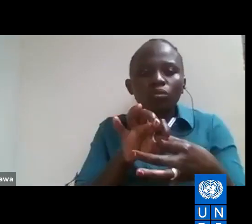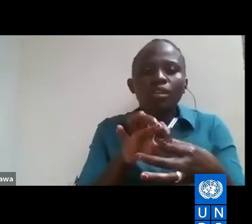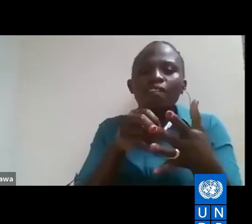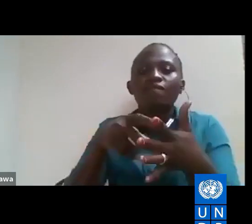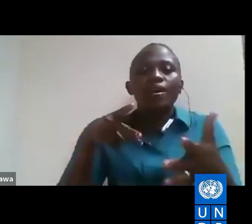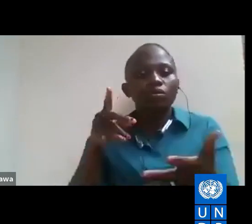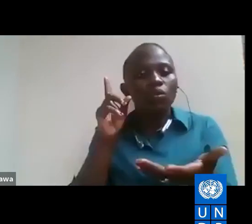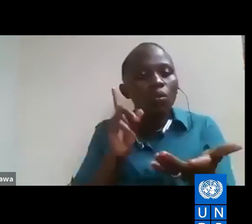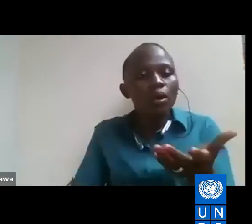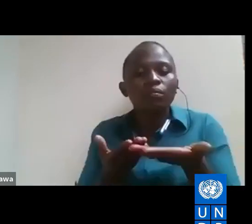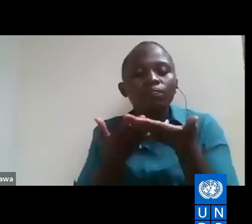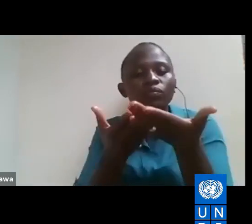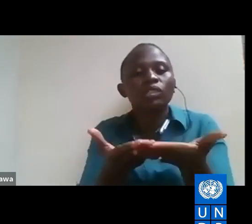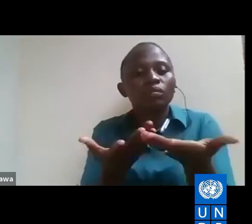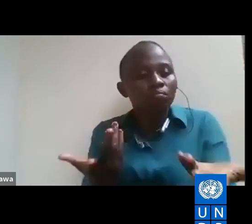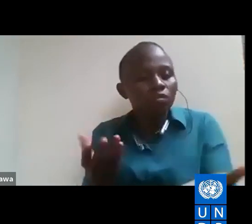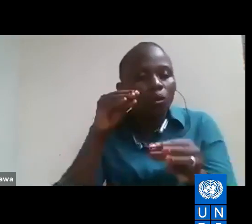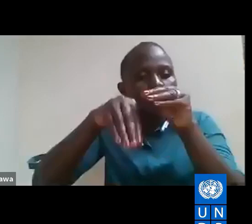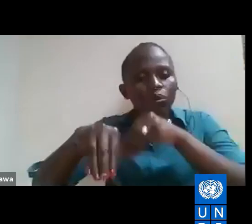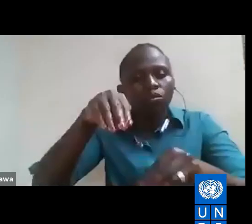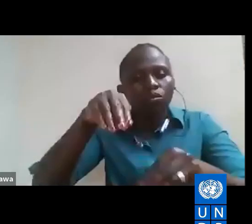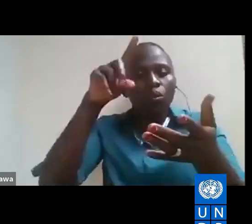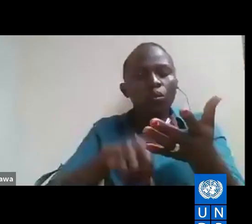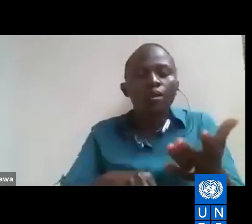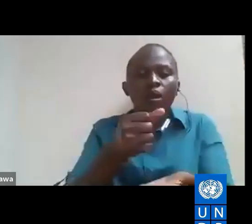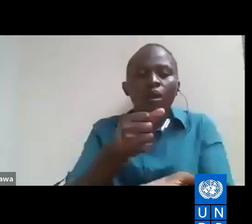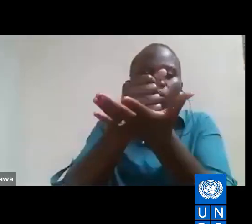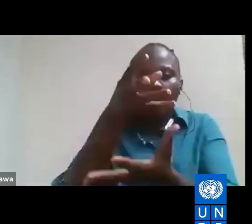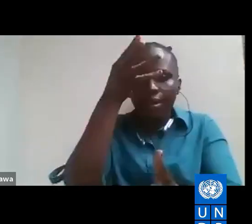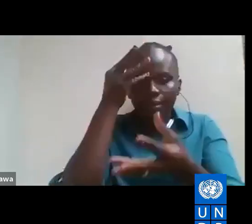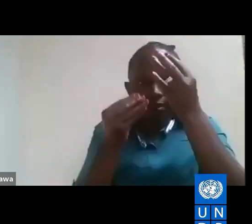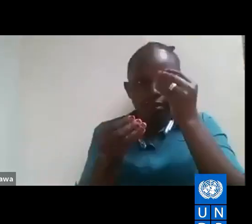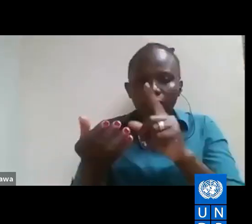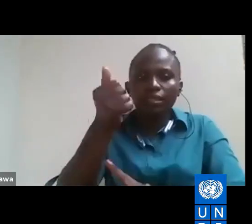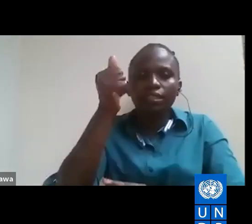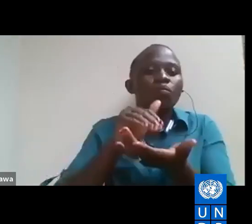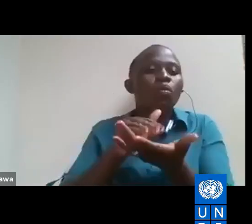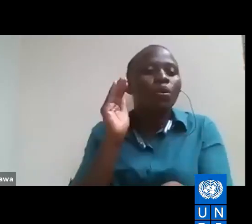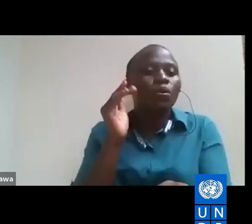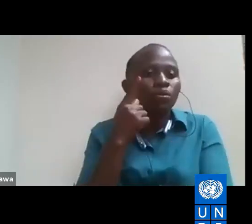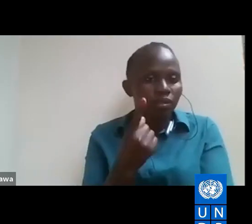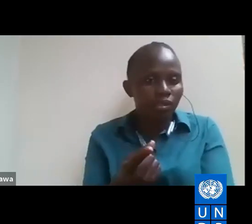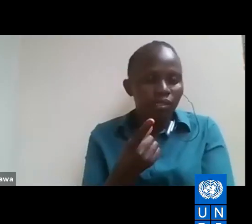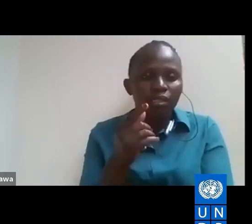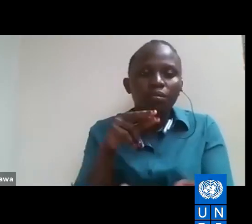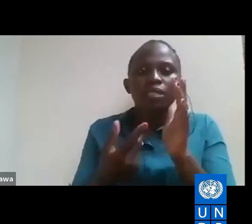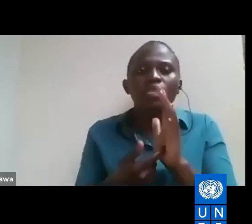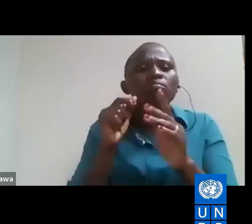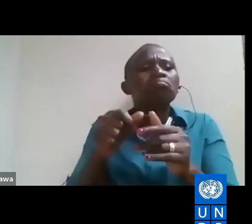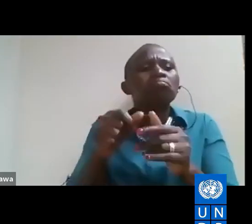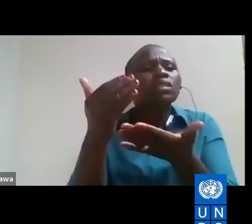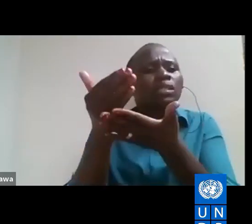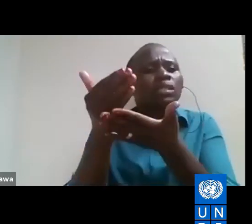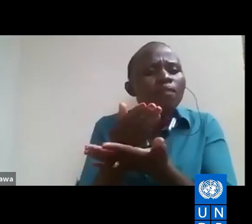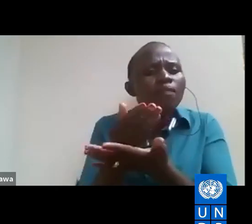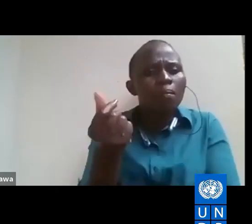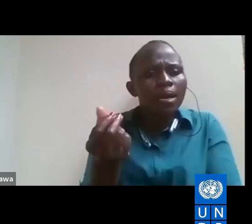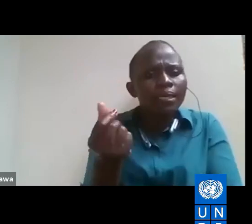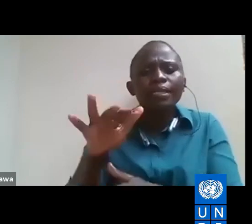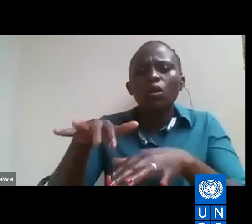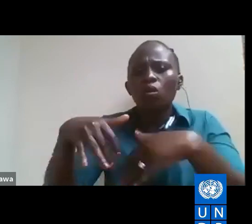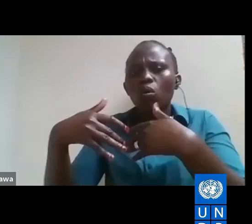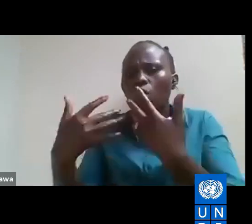table that is going to help them achieve more with your solution, right? So are they going to save on money? Are they going to save on human resource and all?